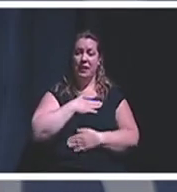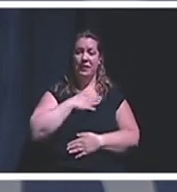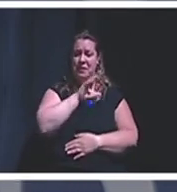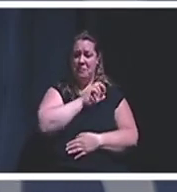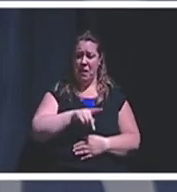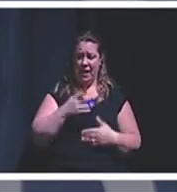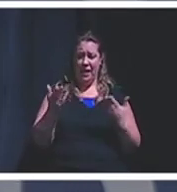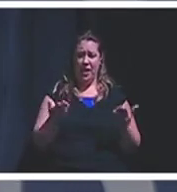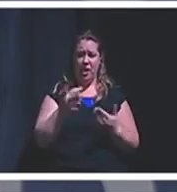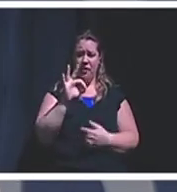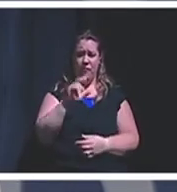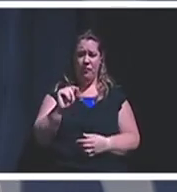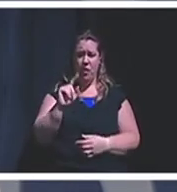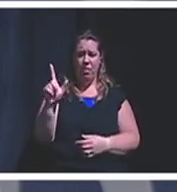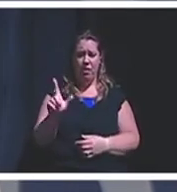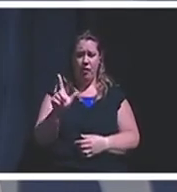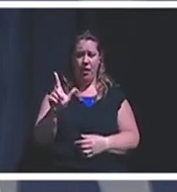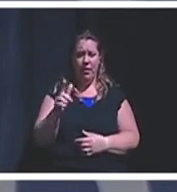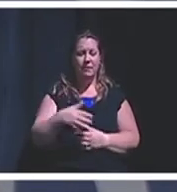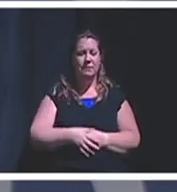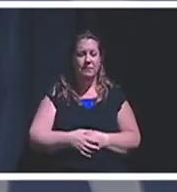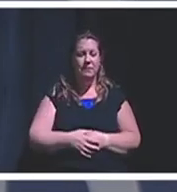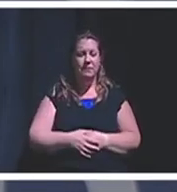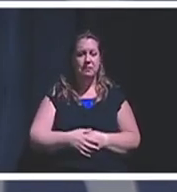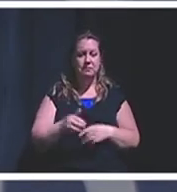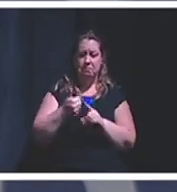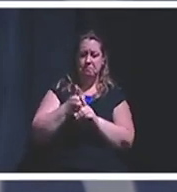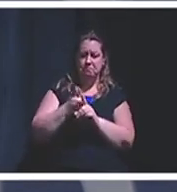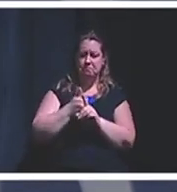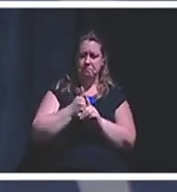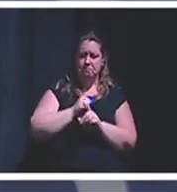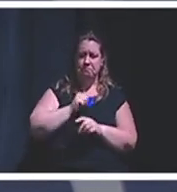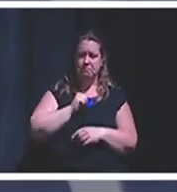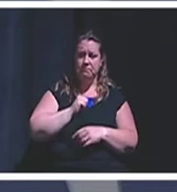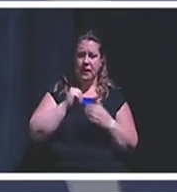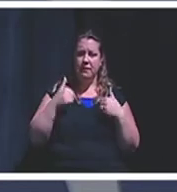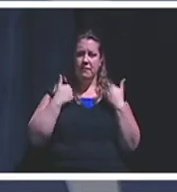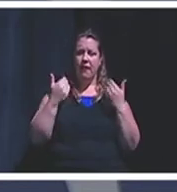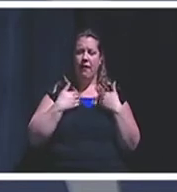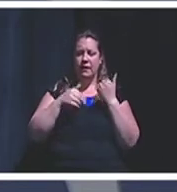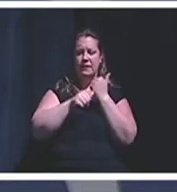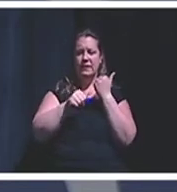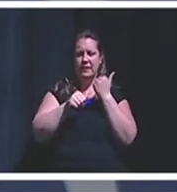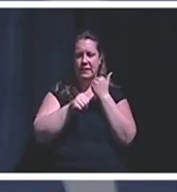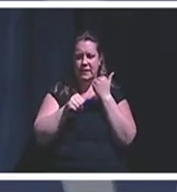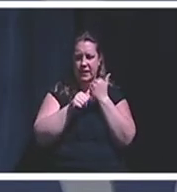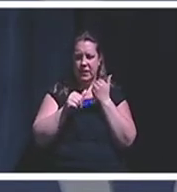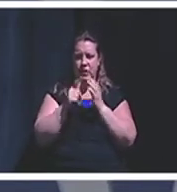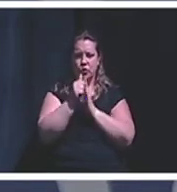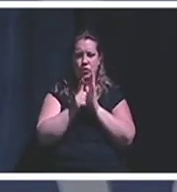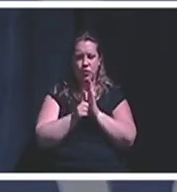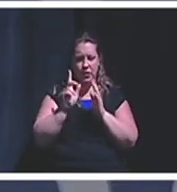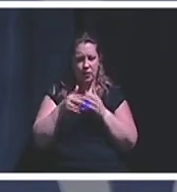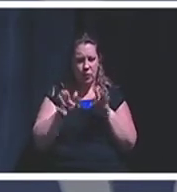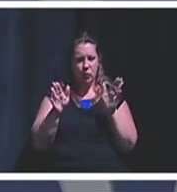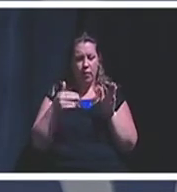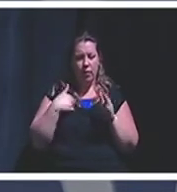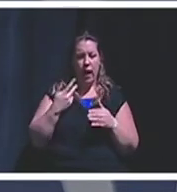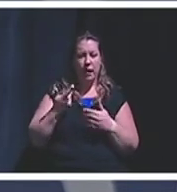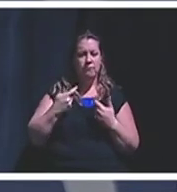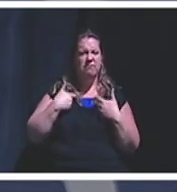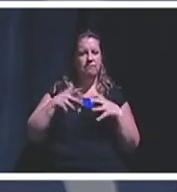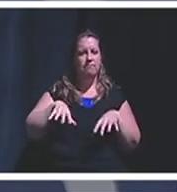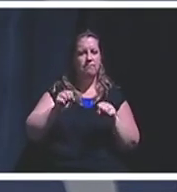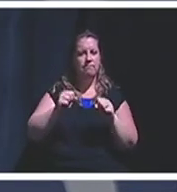Lauderdale. As a young Assistant Attorney General, I litigated several cases here. While I was